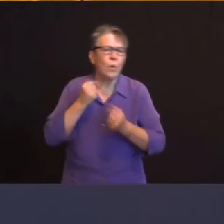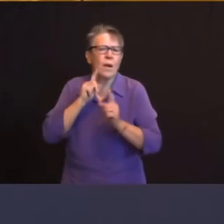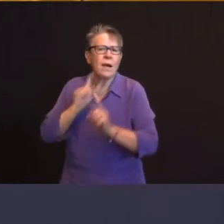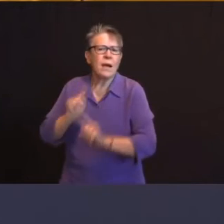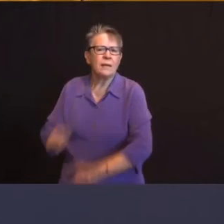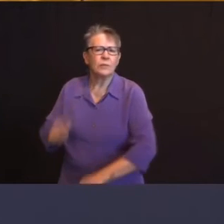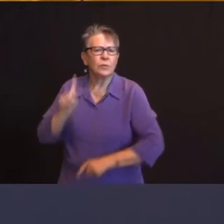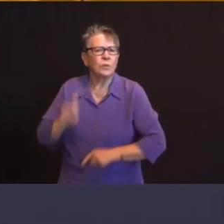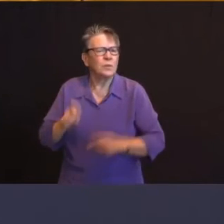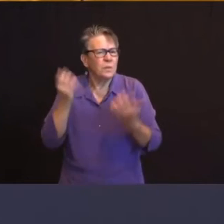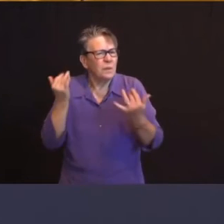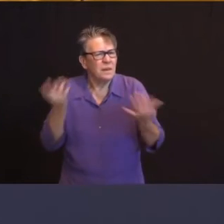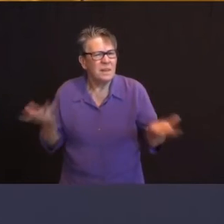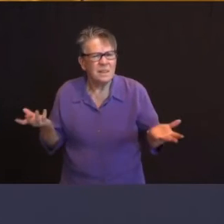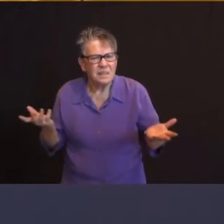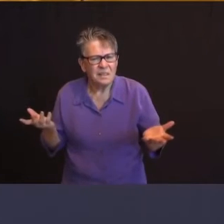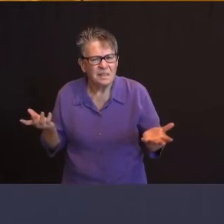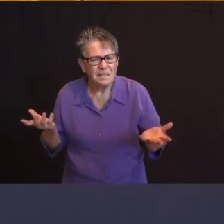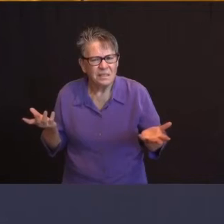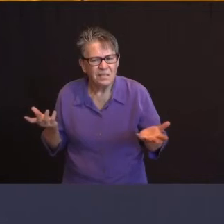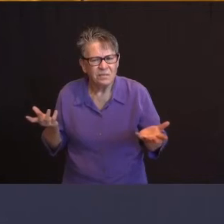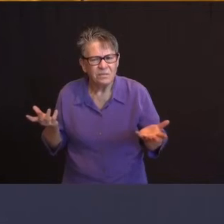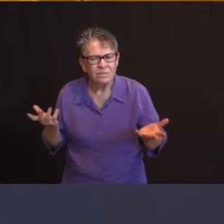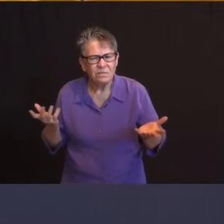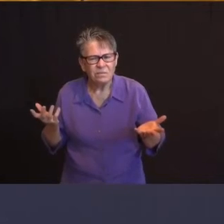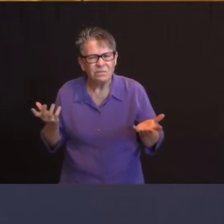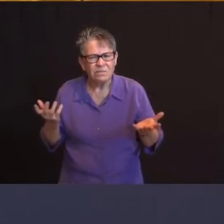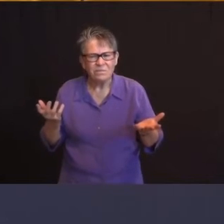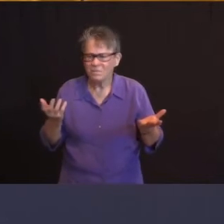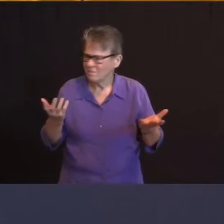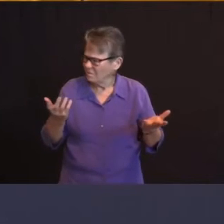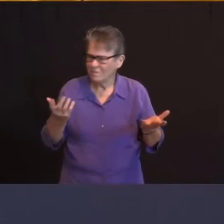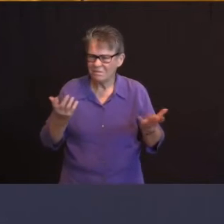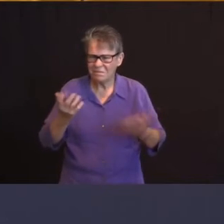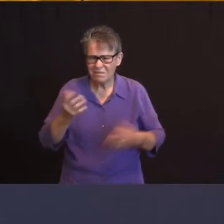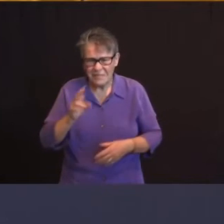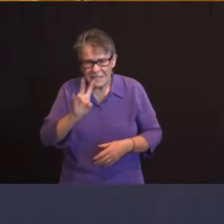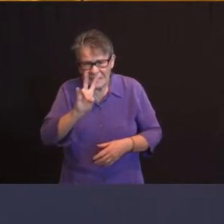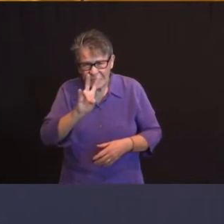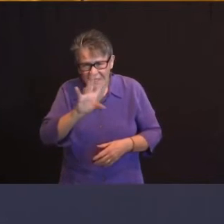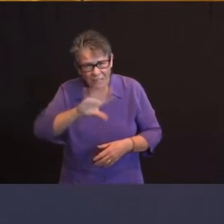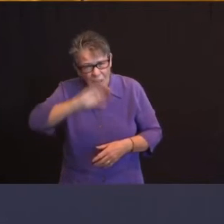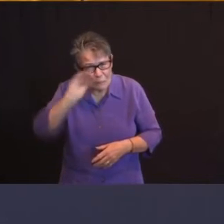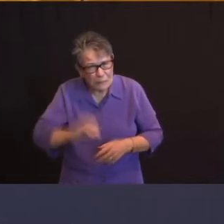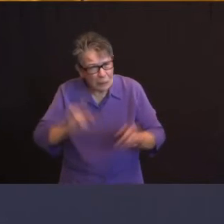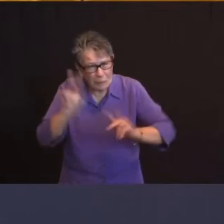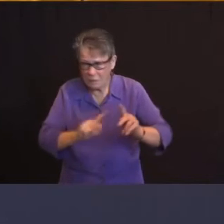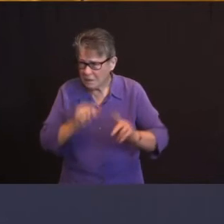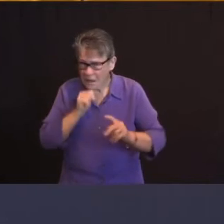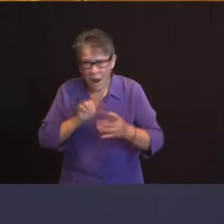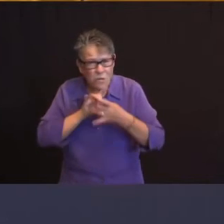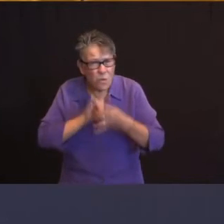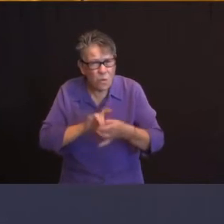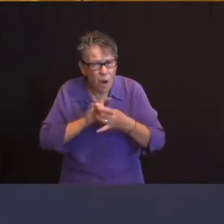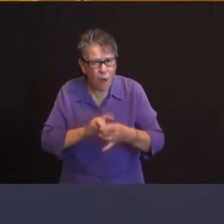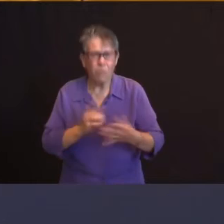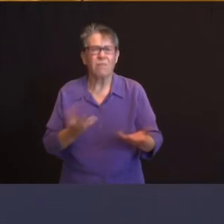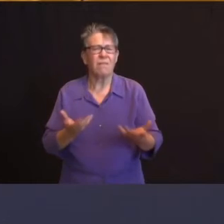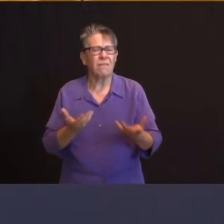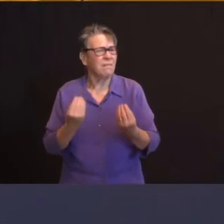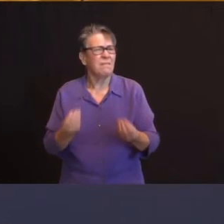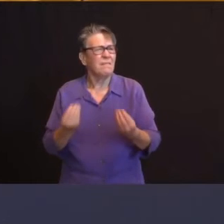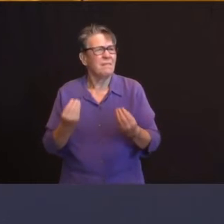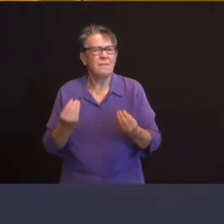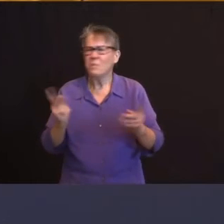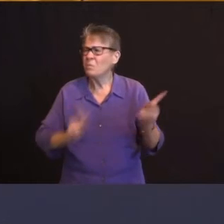not cooperating with contact tracers. That just seems shocking. On testing, could we review